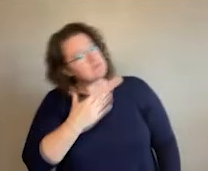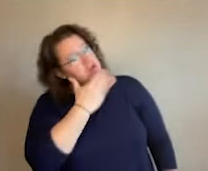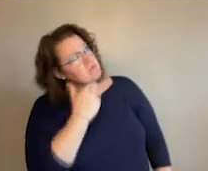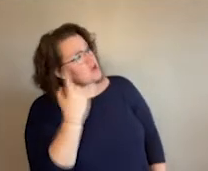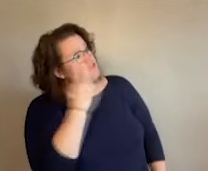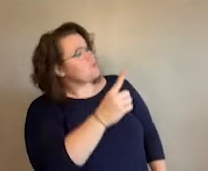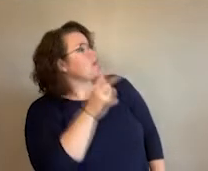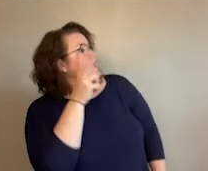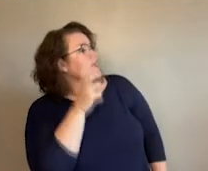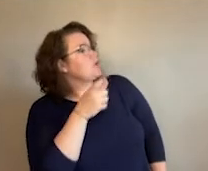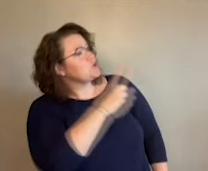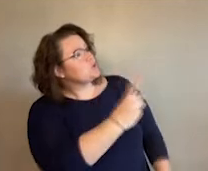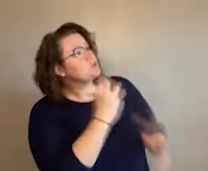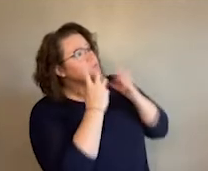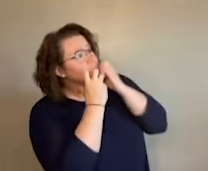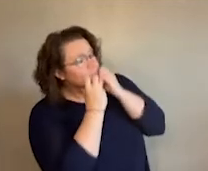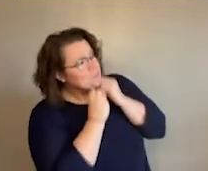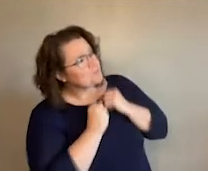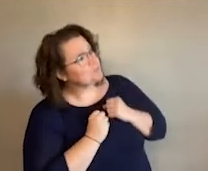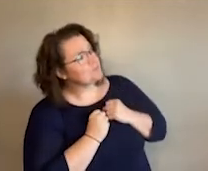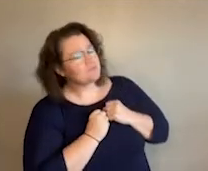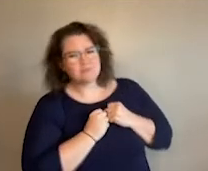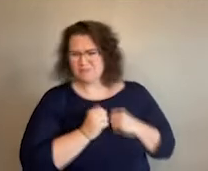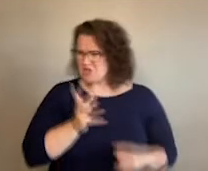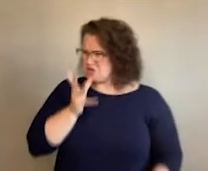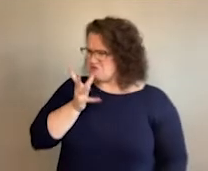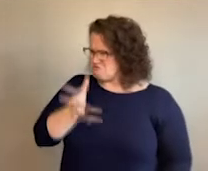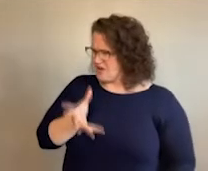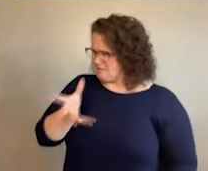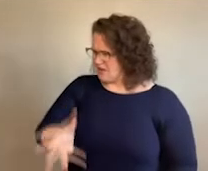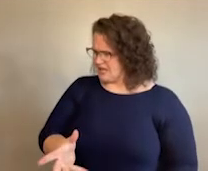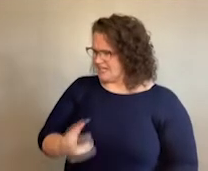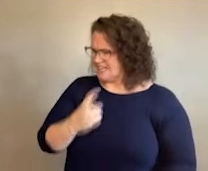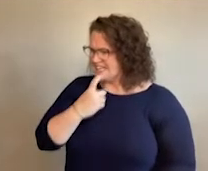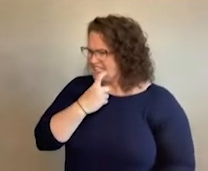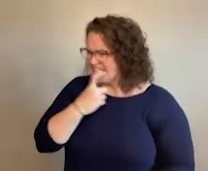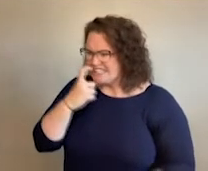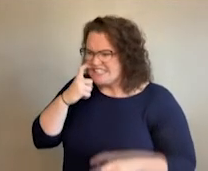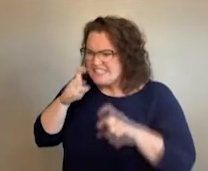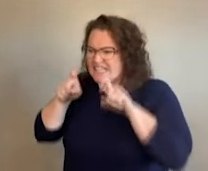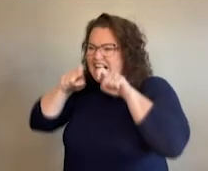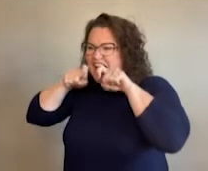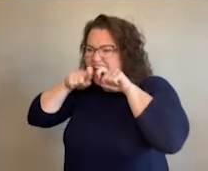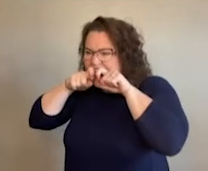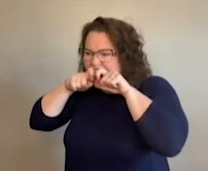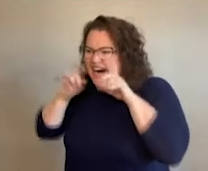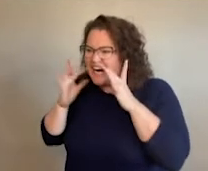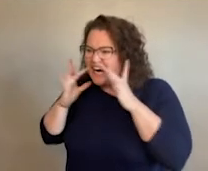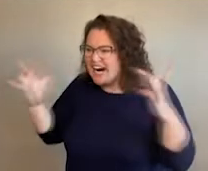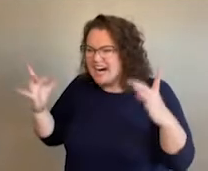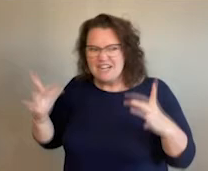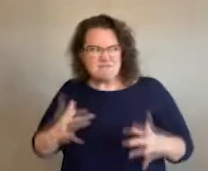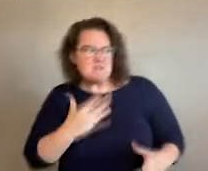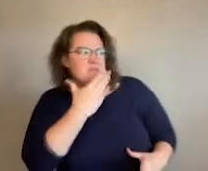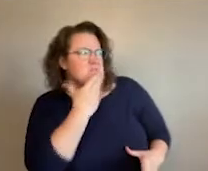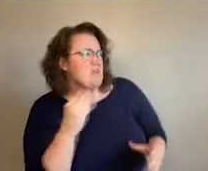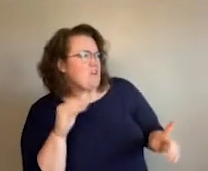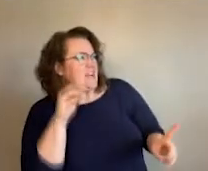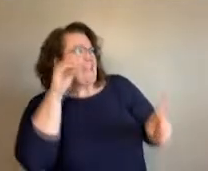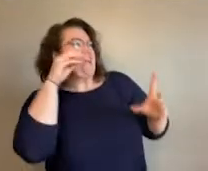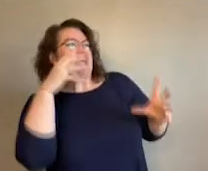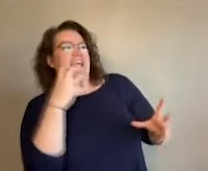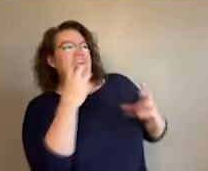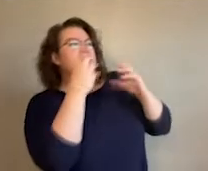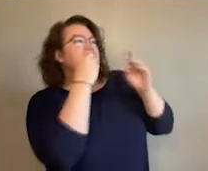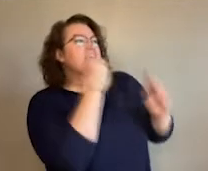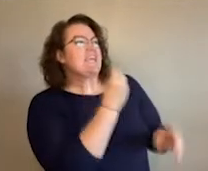dear." "But, grandmother, what big, sharp, white teeth you have." "The better to eat you," howled